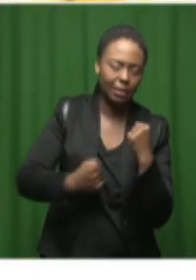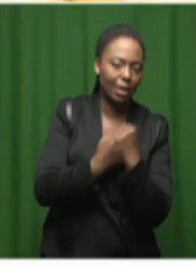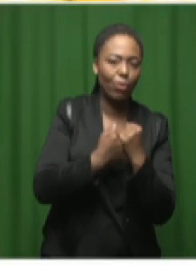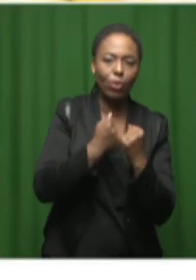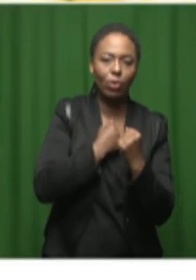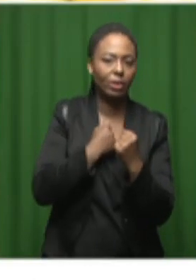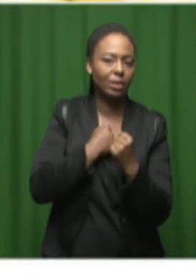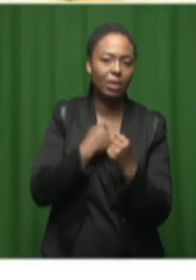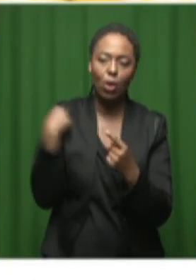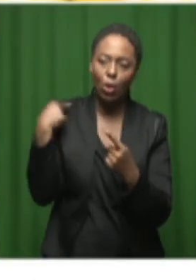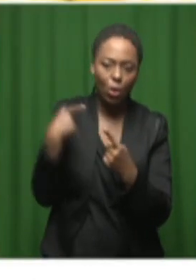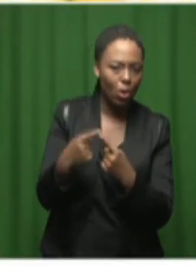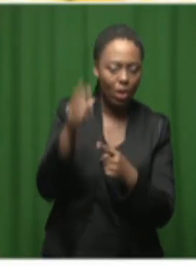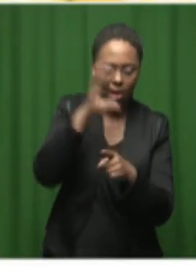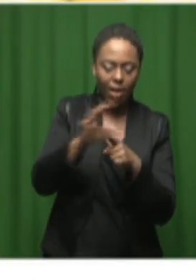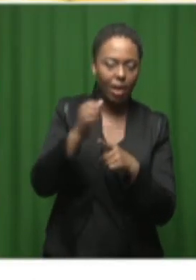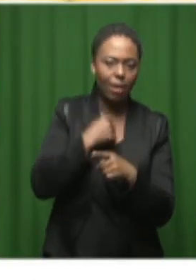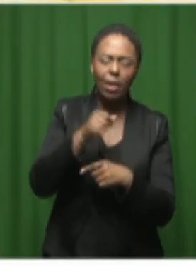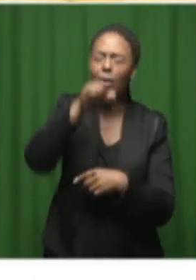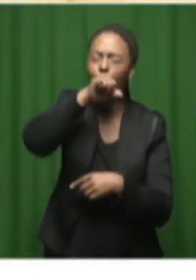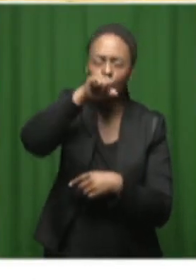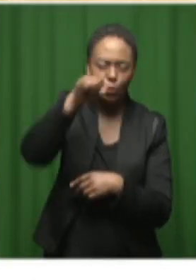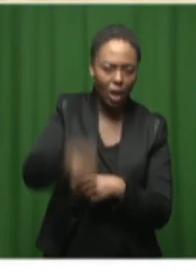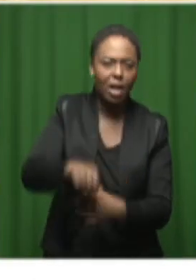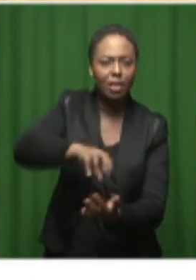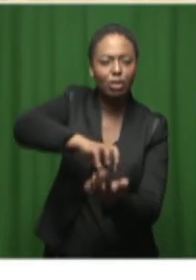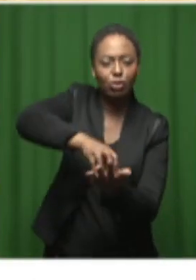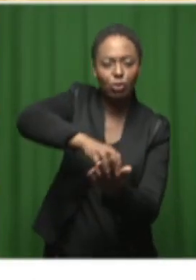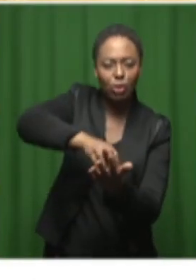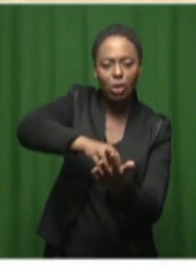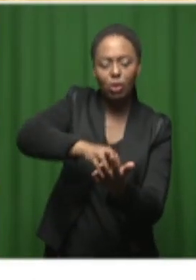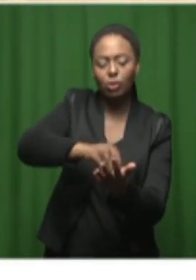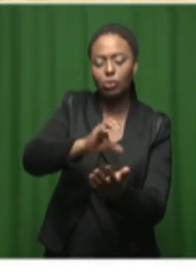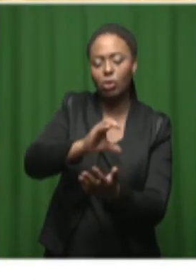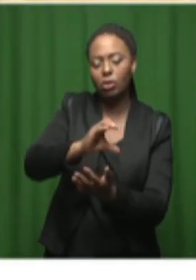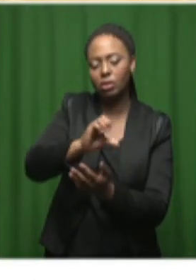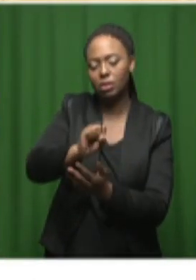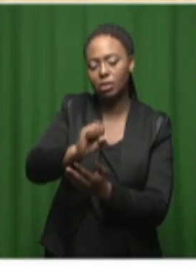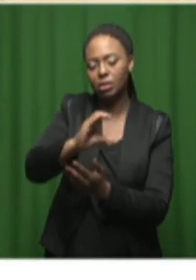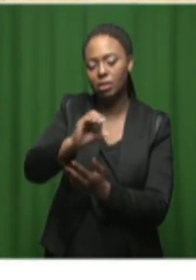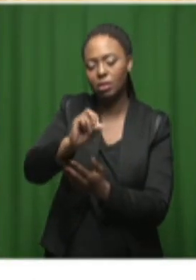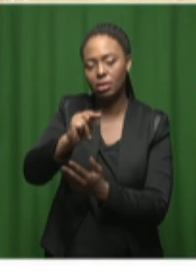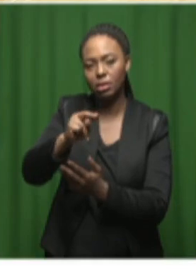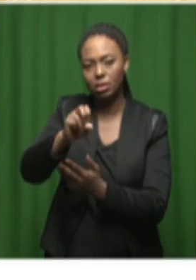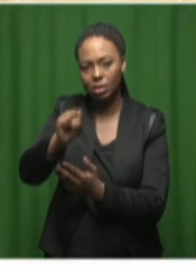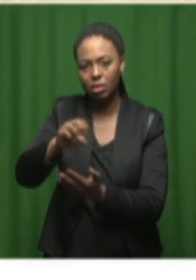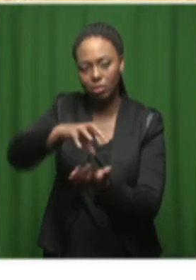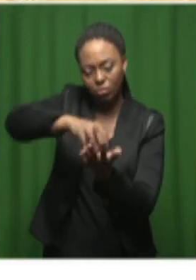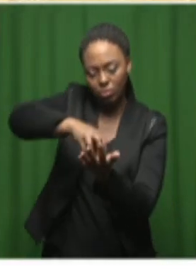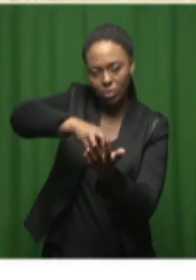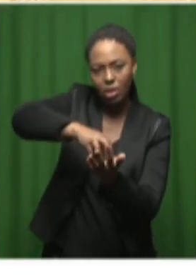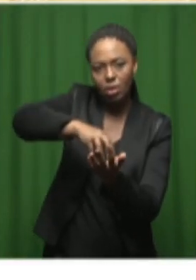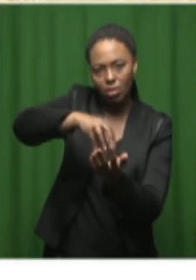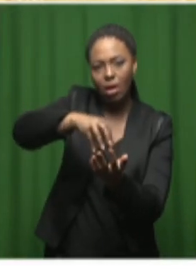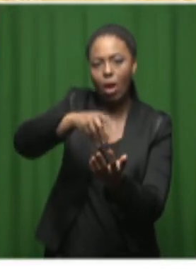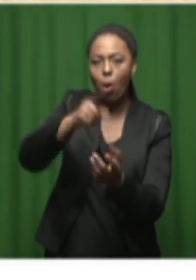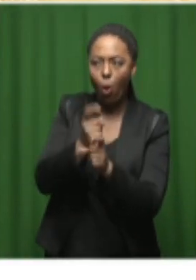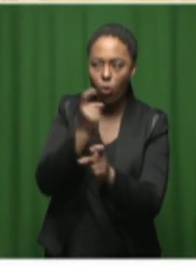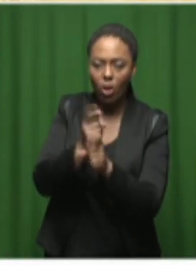throughout my journey, really, really loves scones. And it's one of those things that when I make scones at home. It's like they expect me to make